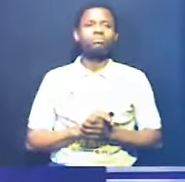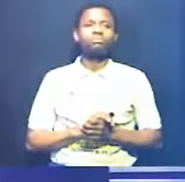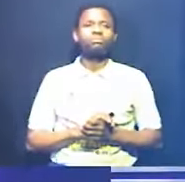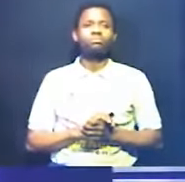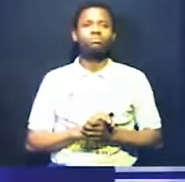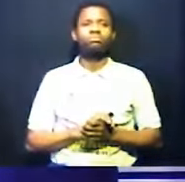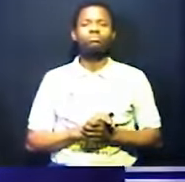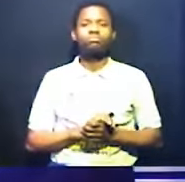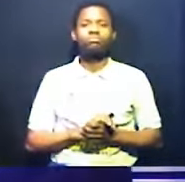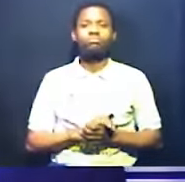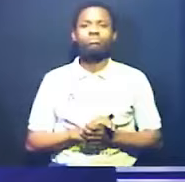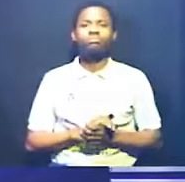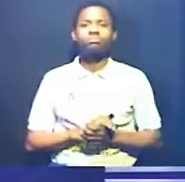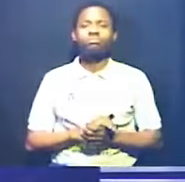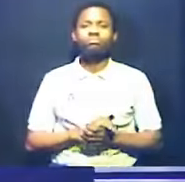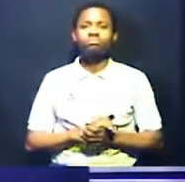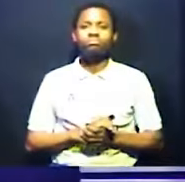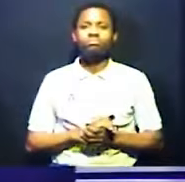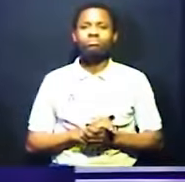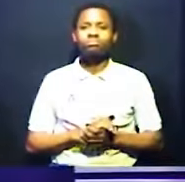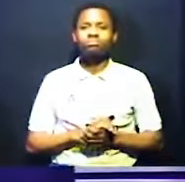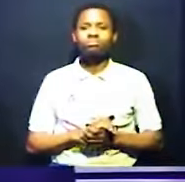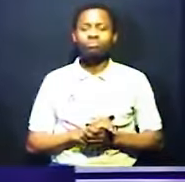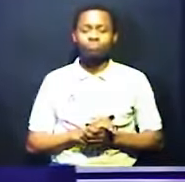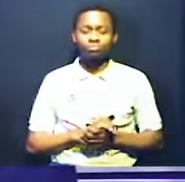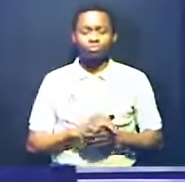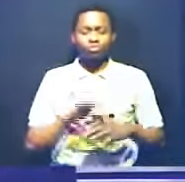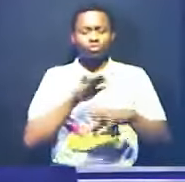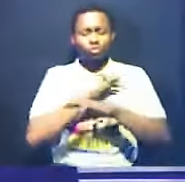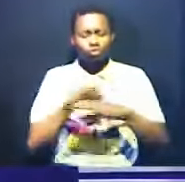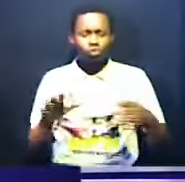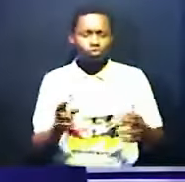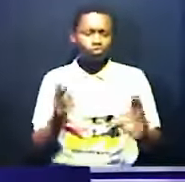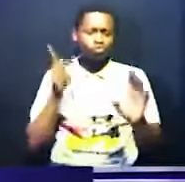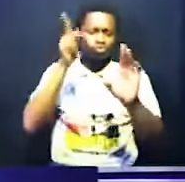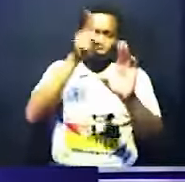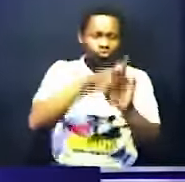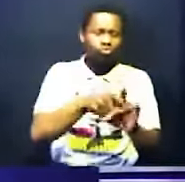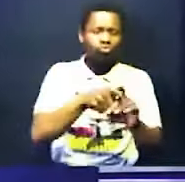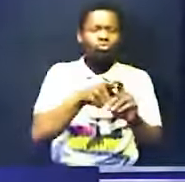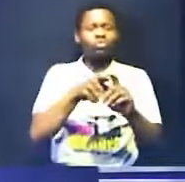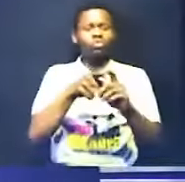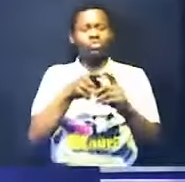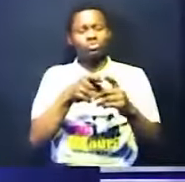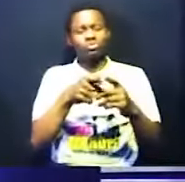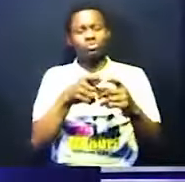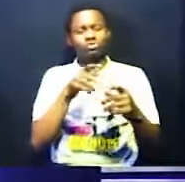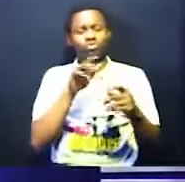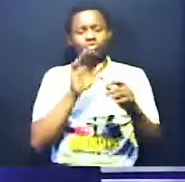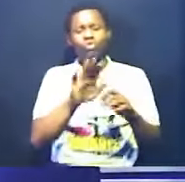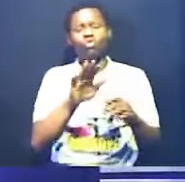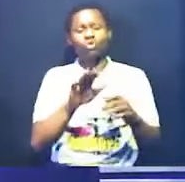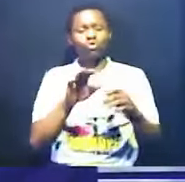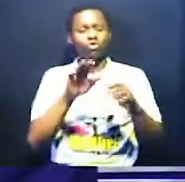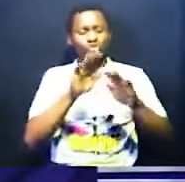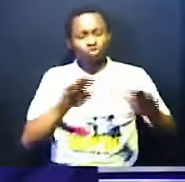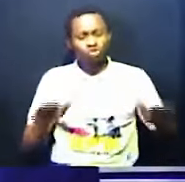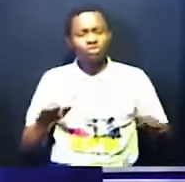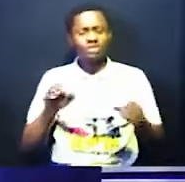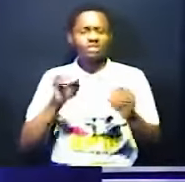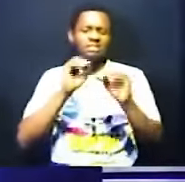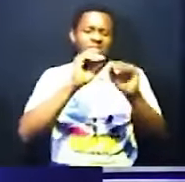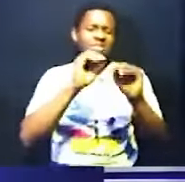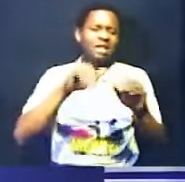their woes. Don't be a willing party to their disrespectful behavior.